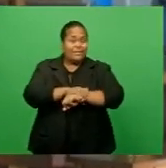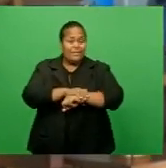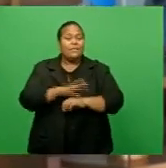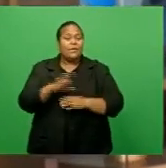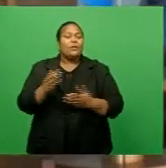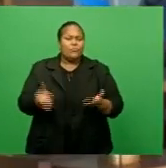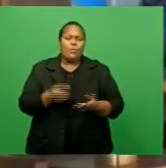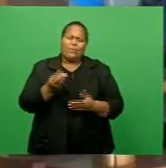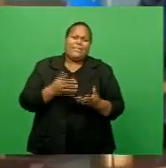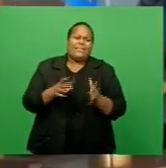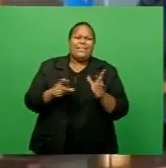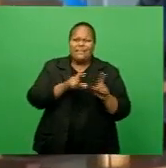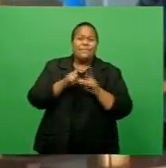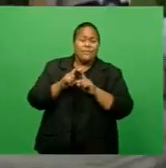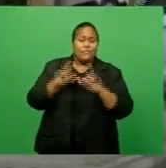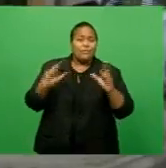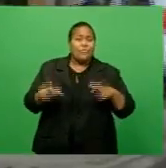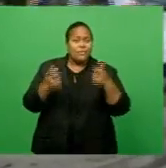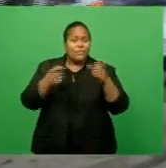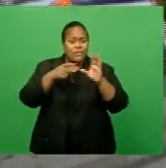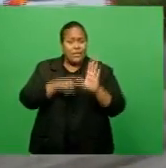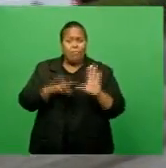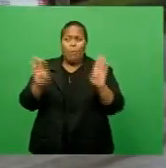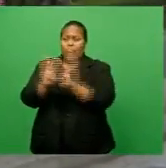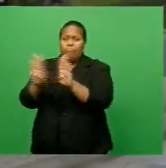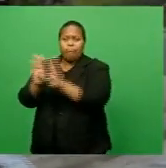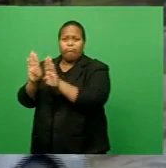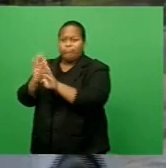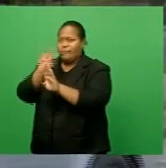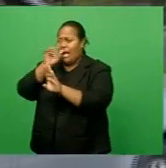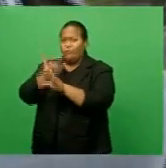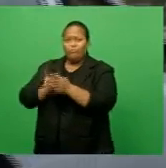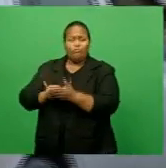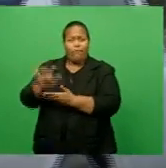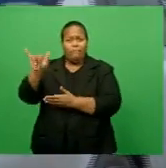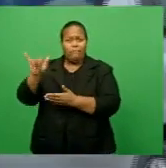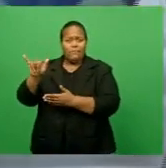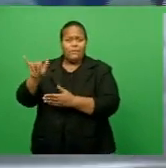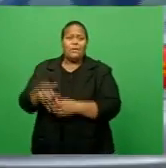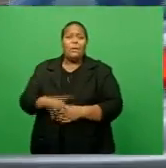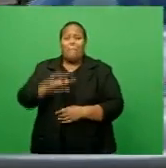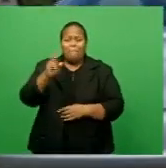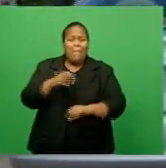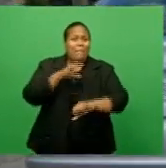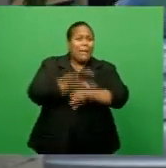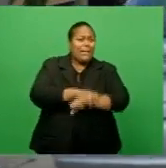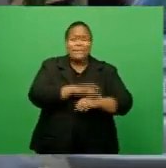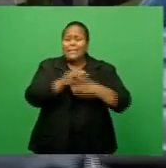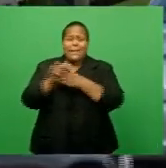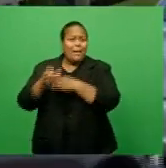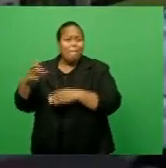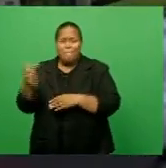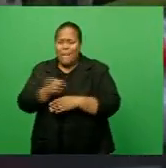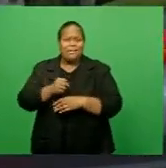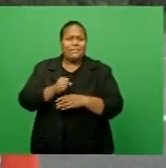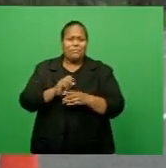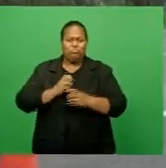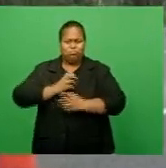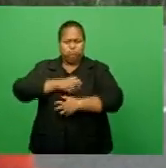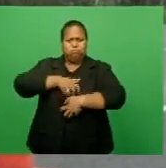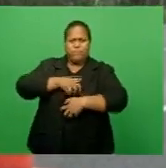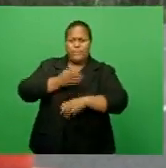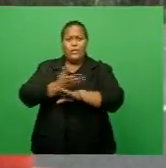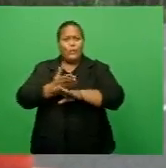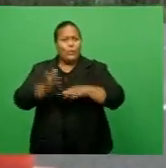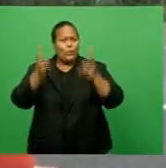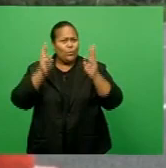challenging year with the closure of borders restricting travel, but policing leaders need to adjust to the new norm. He adds training cannot wait